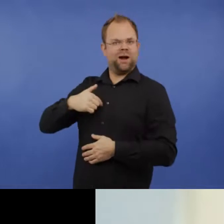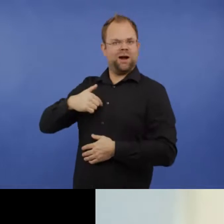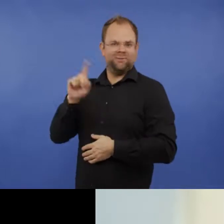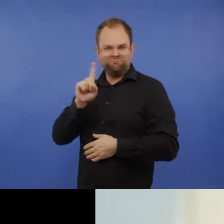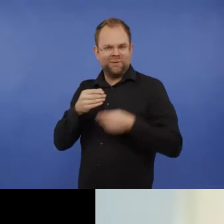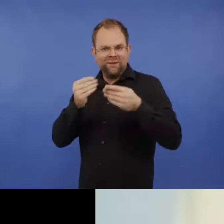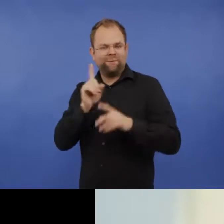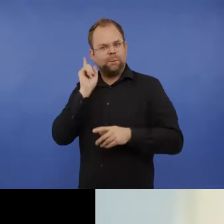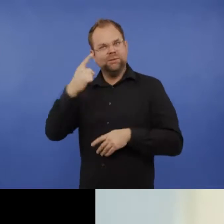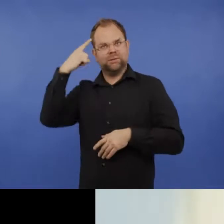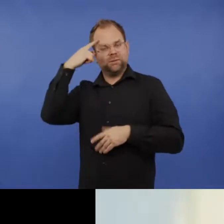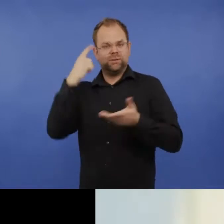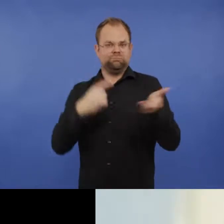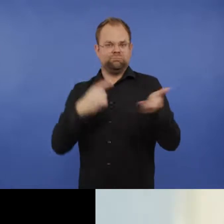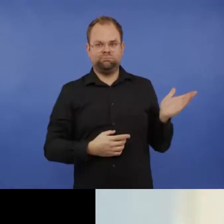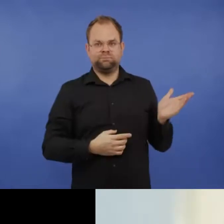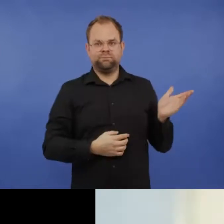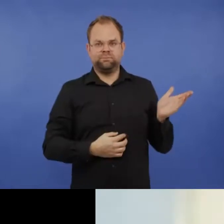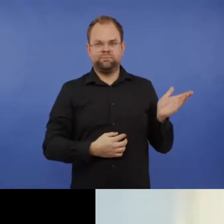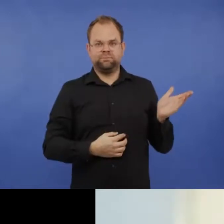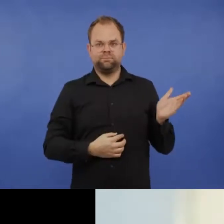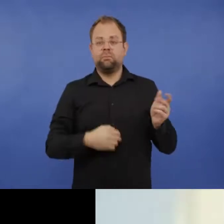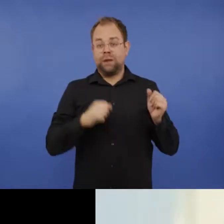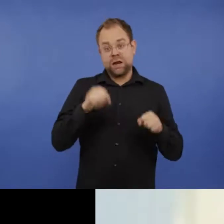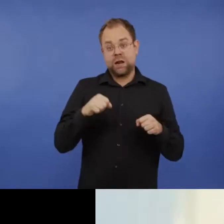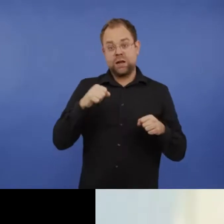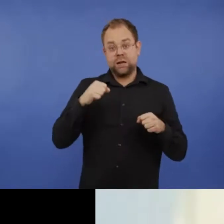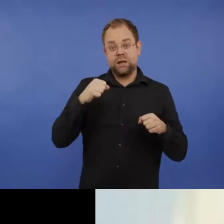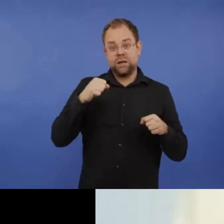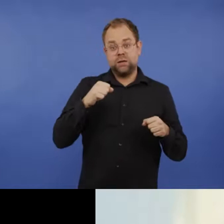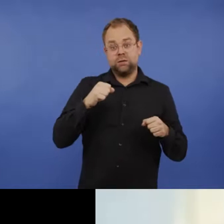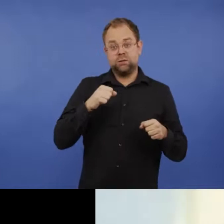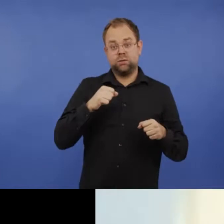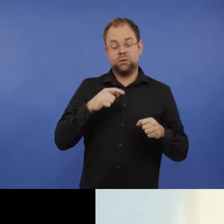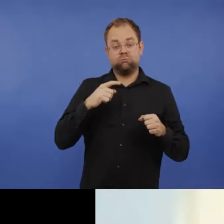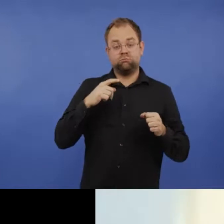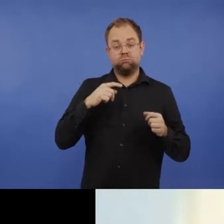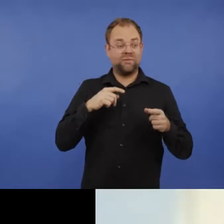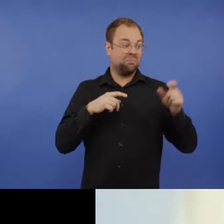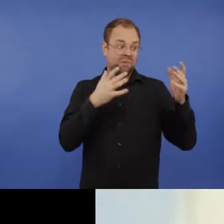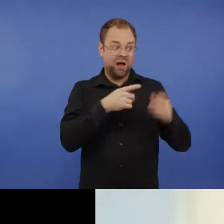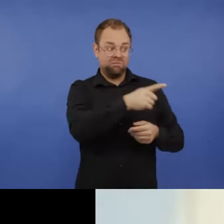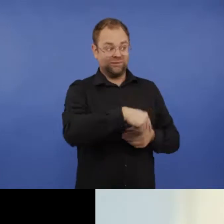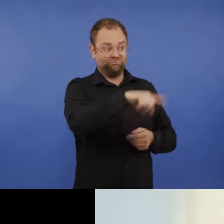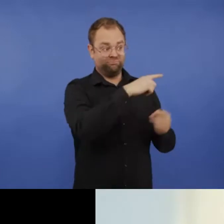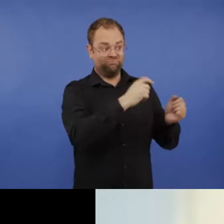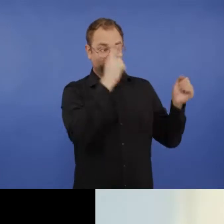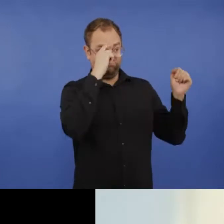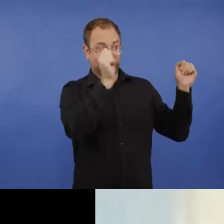position. So I think that whole issue of representation,